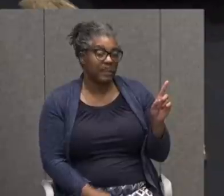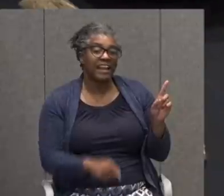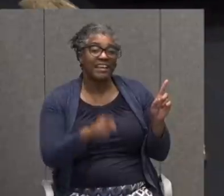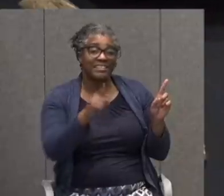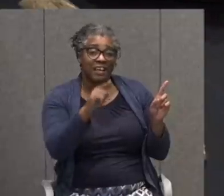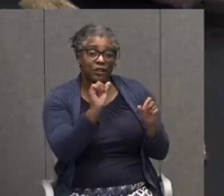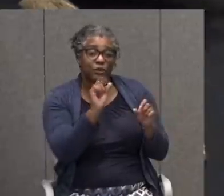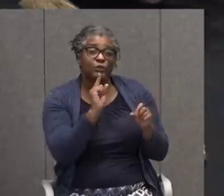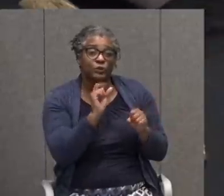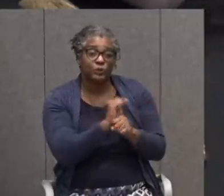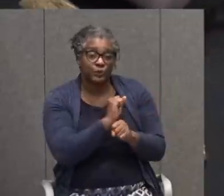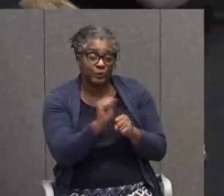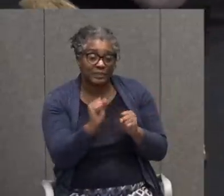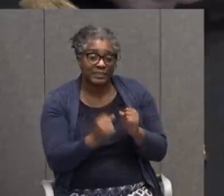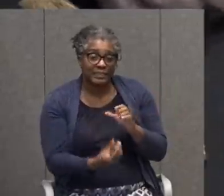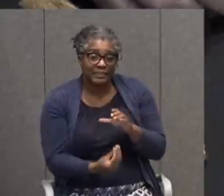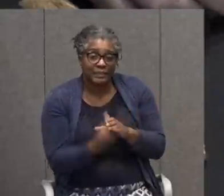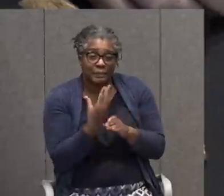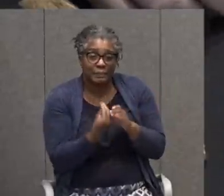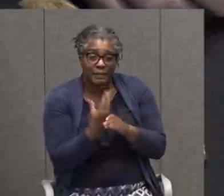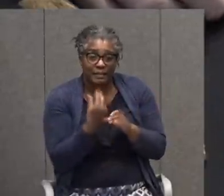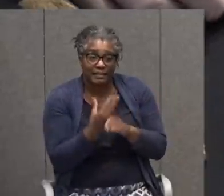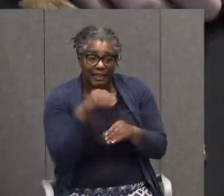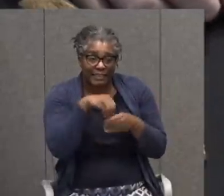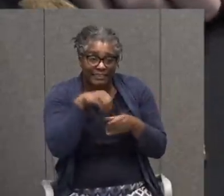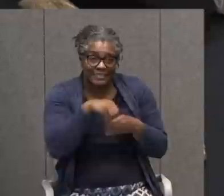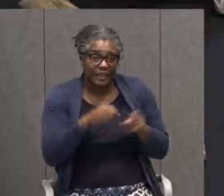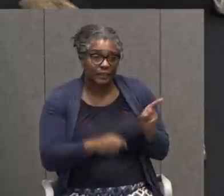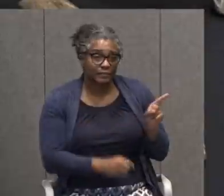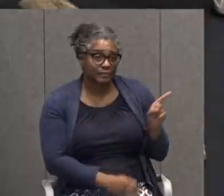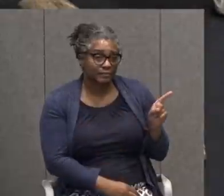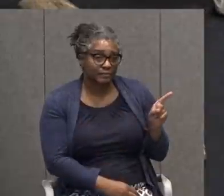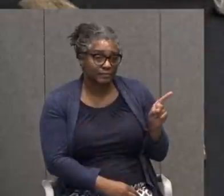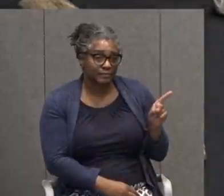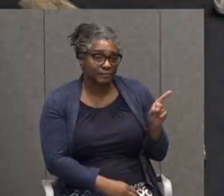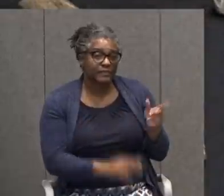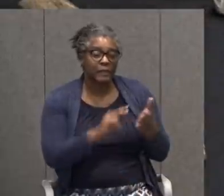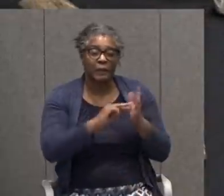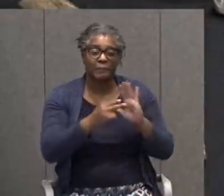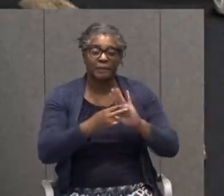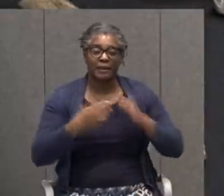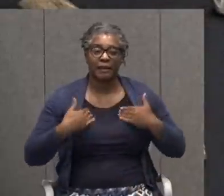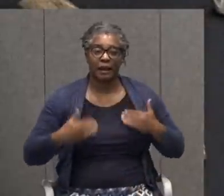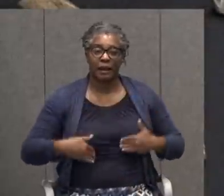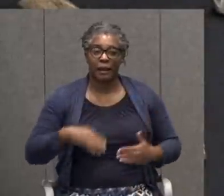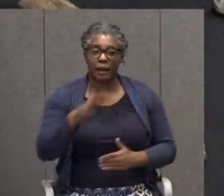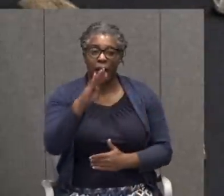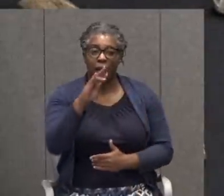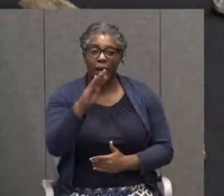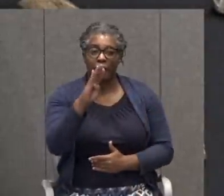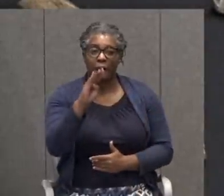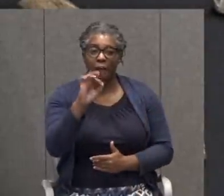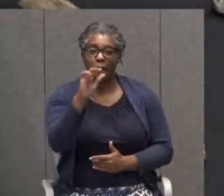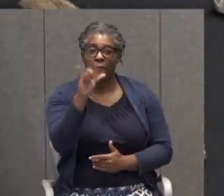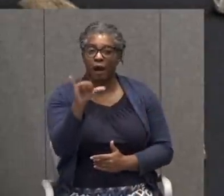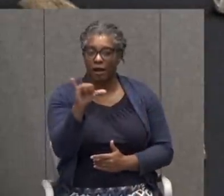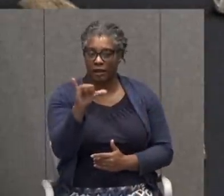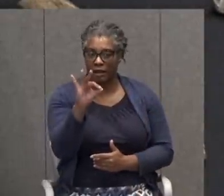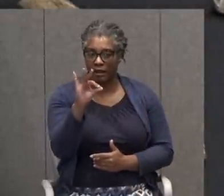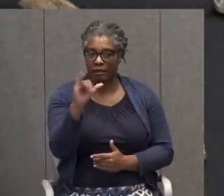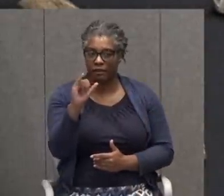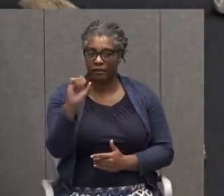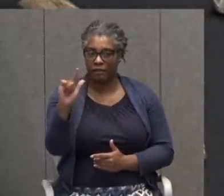it. So this is more of a body fossil. Wow. And Ms. Jacobson, I'd like to stop you right there and think about,